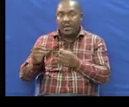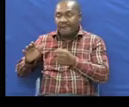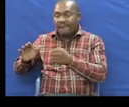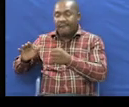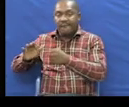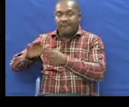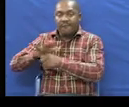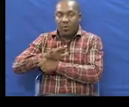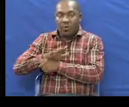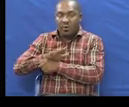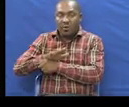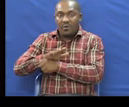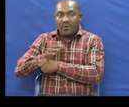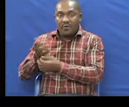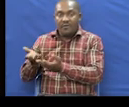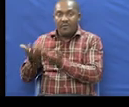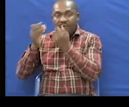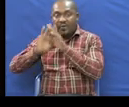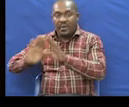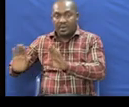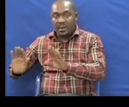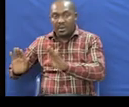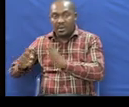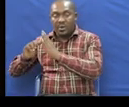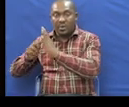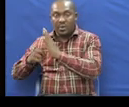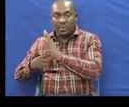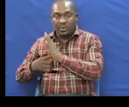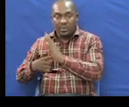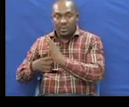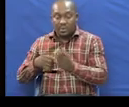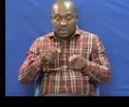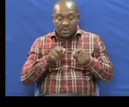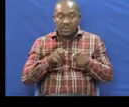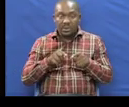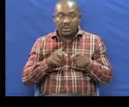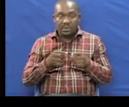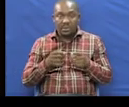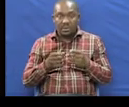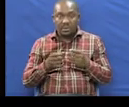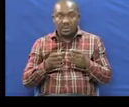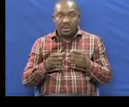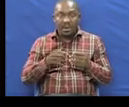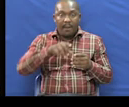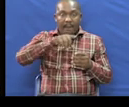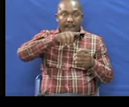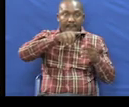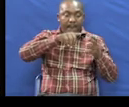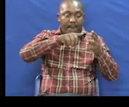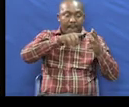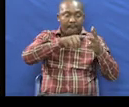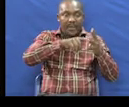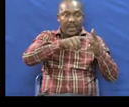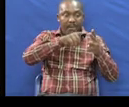And for f orbital, the half-filled must contain 7 electrons and full-filled must contain